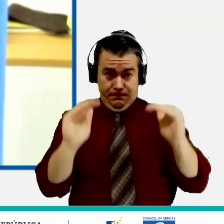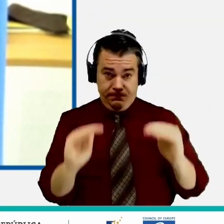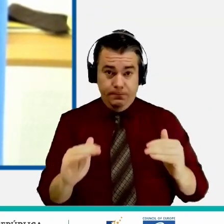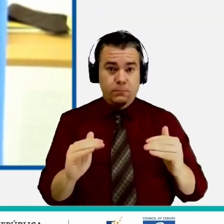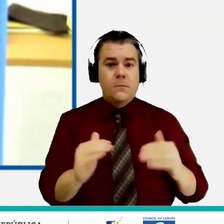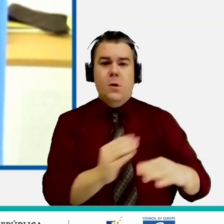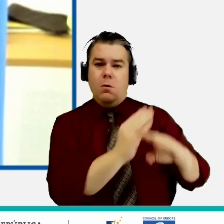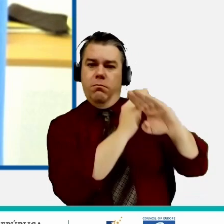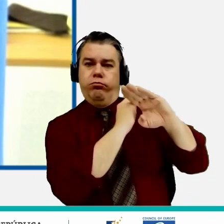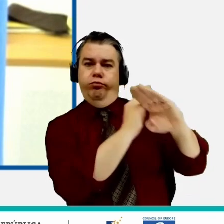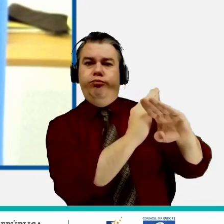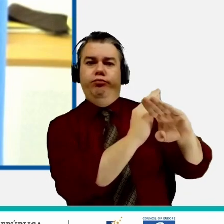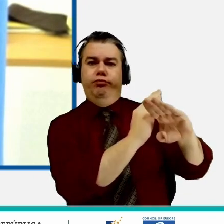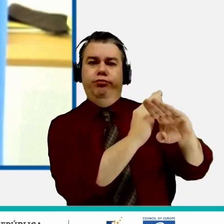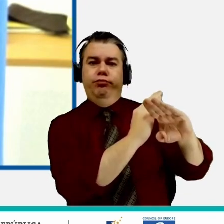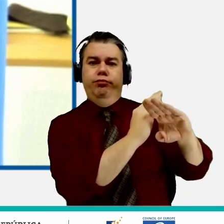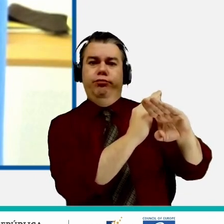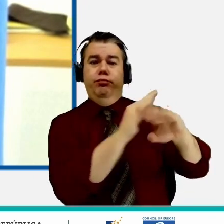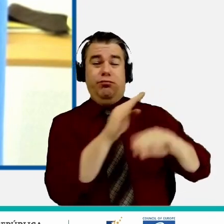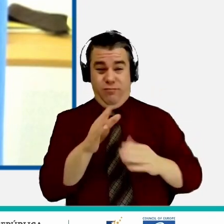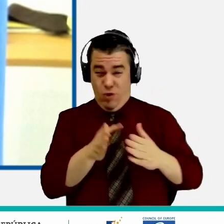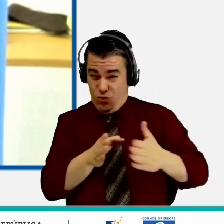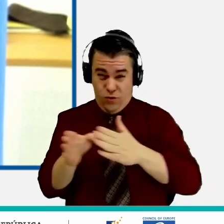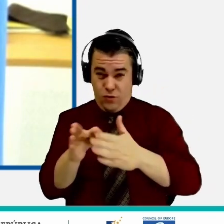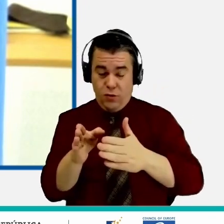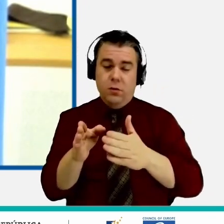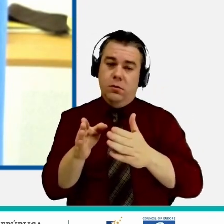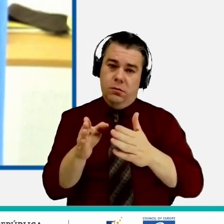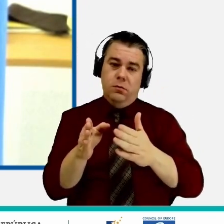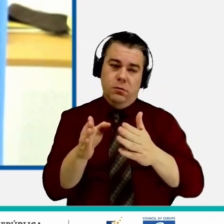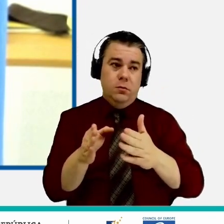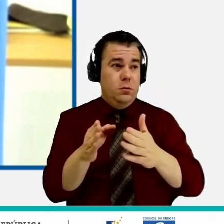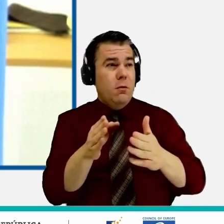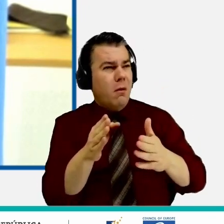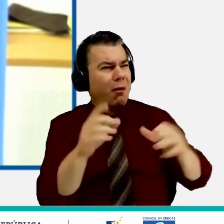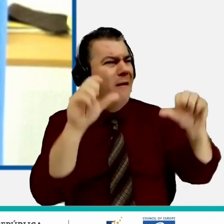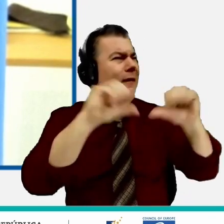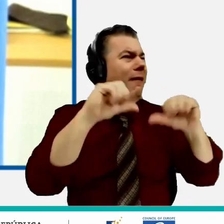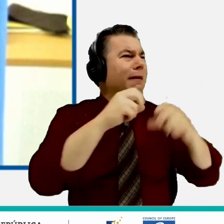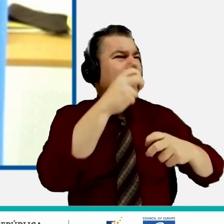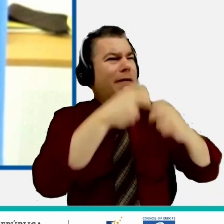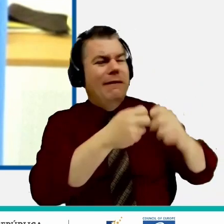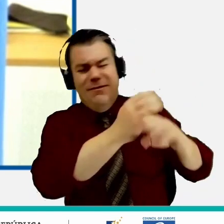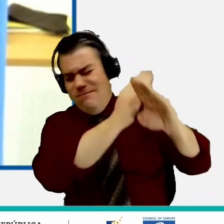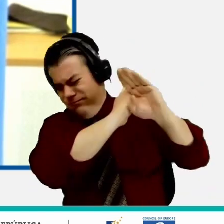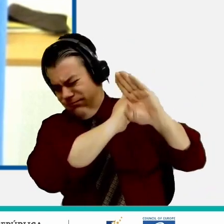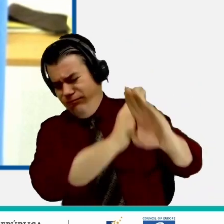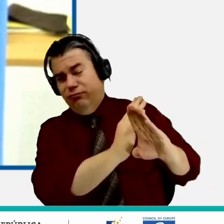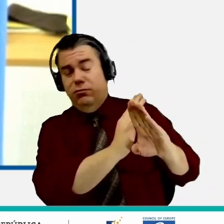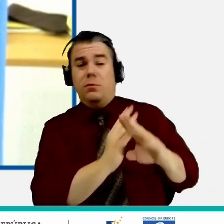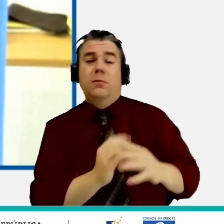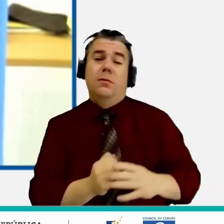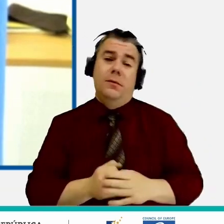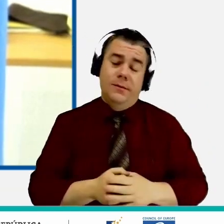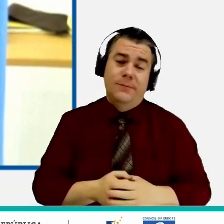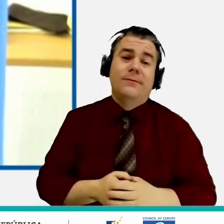in implementing all work areas of the roadmap. And as we heard on Wednesday during one of the focus thematic discussions, the